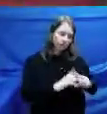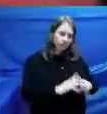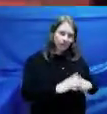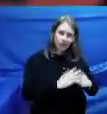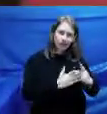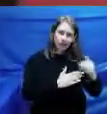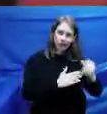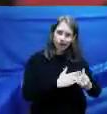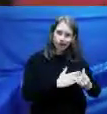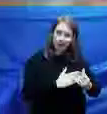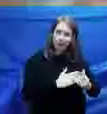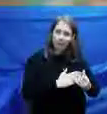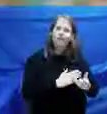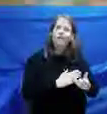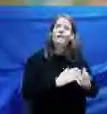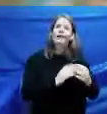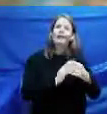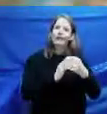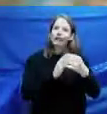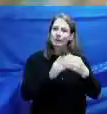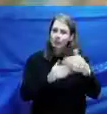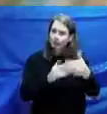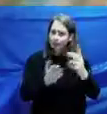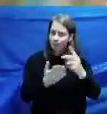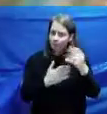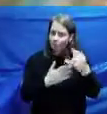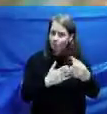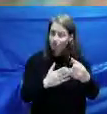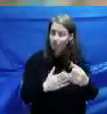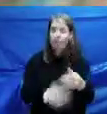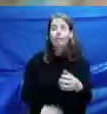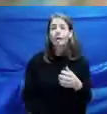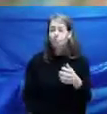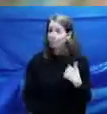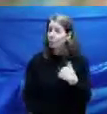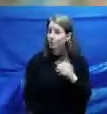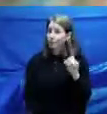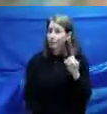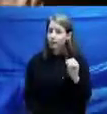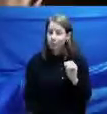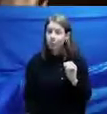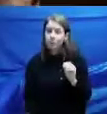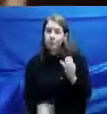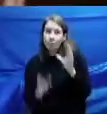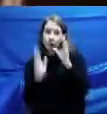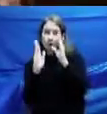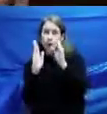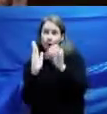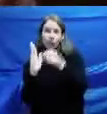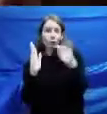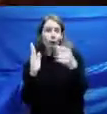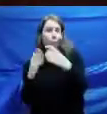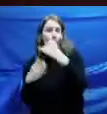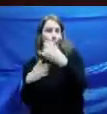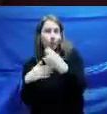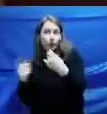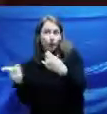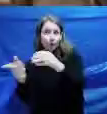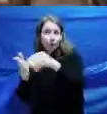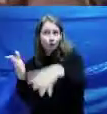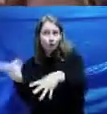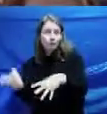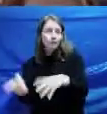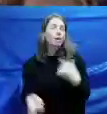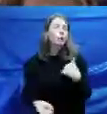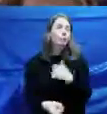school. We have a day where we look at the presentations of other students. We have a day where we're going to debate what happens in